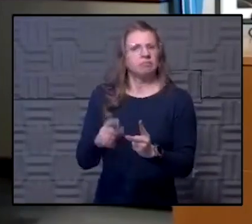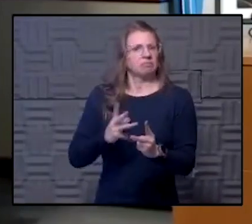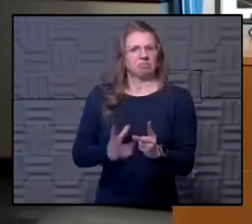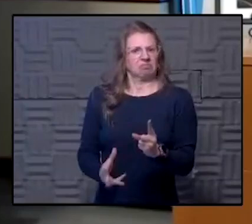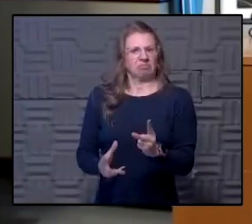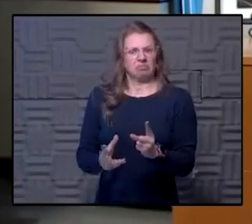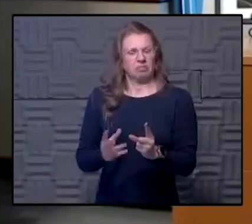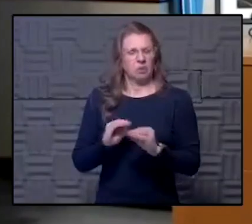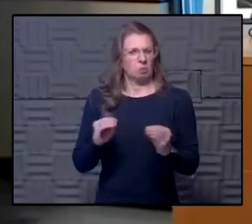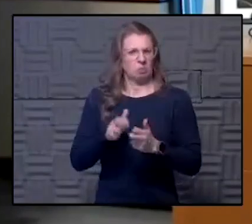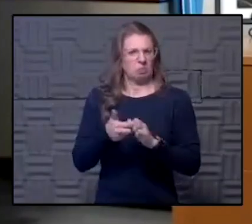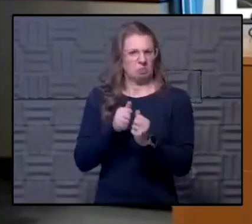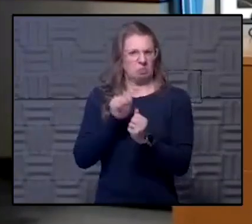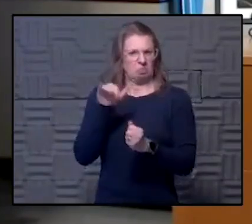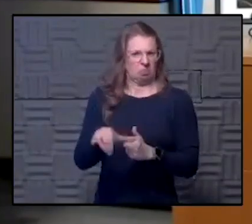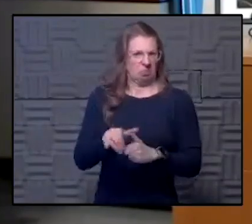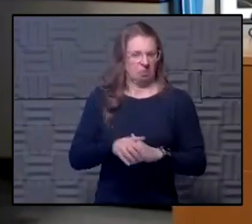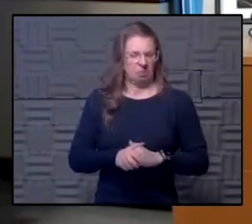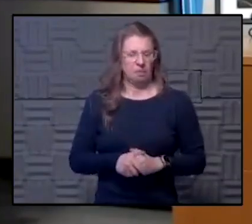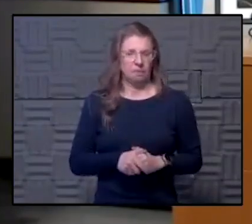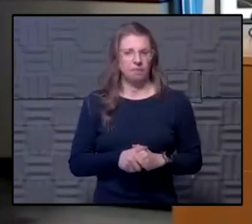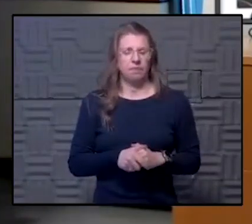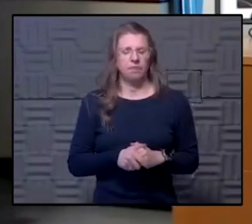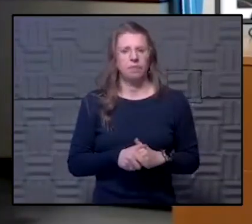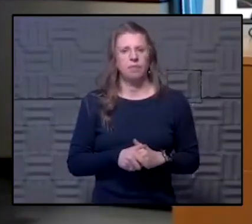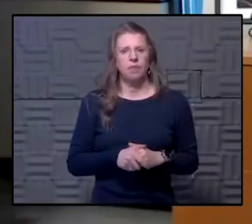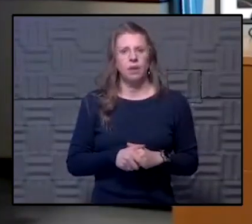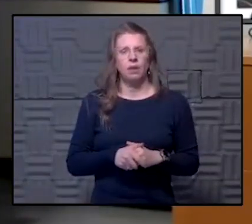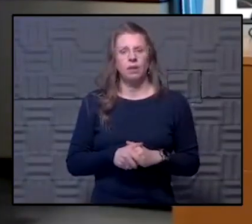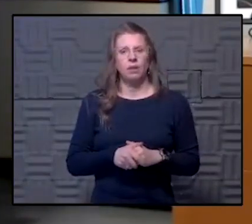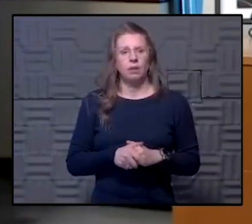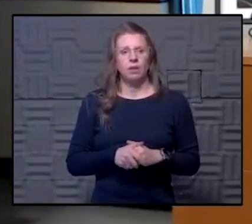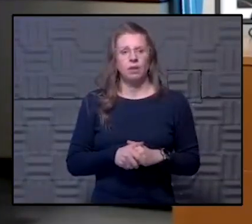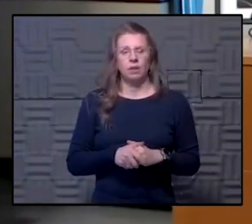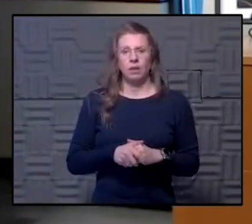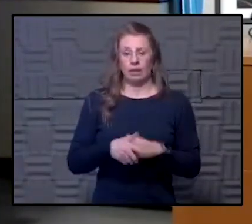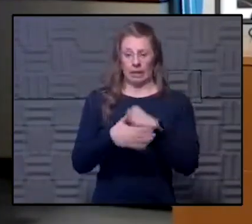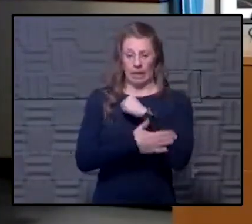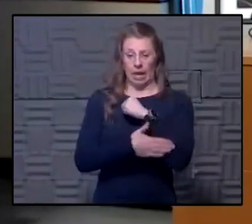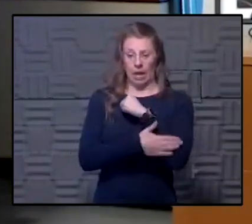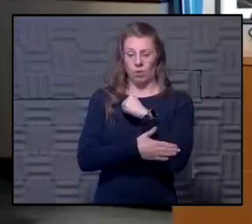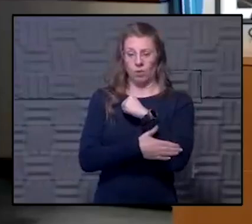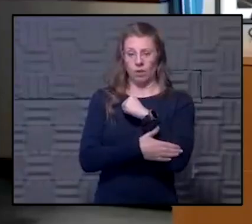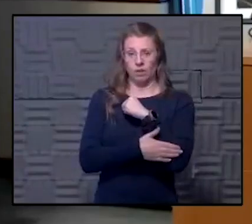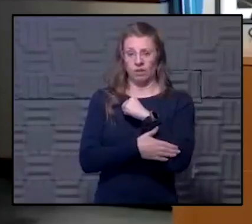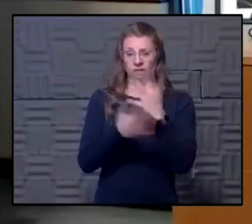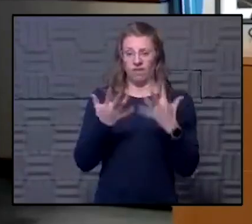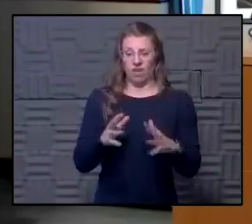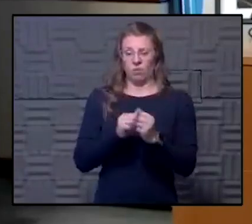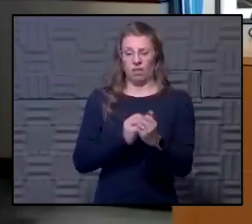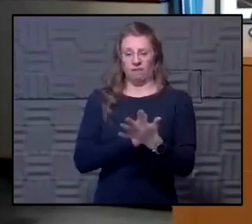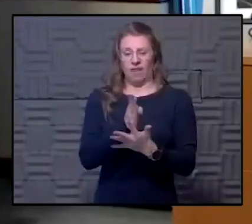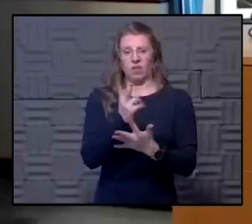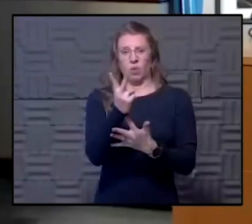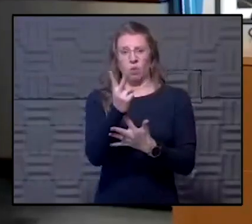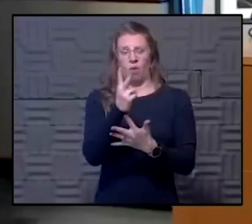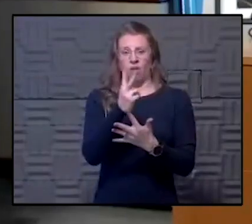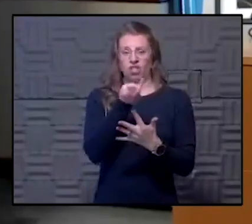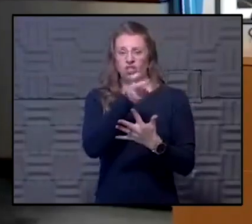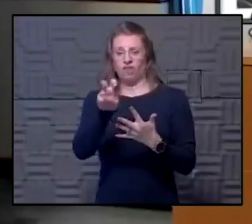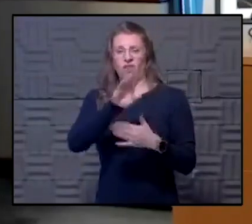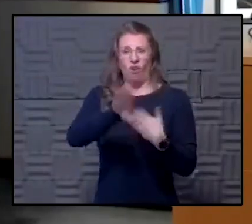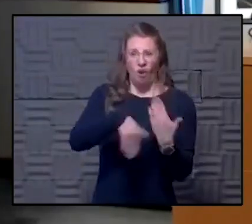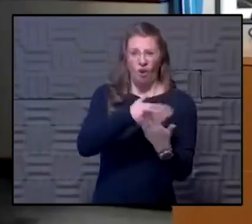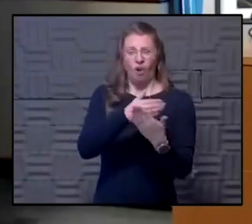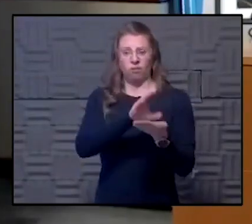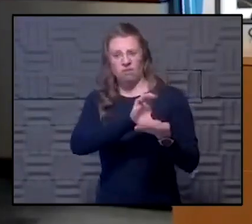issue. But it's always, and then we won't supply the counties that are done with phase 2, then we'll shift all those doses to some other